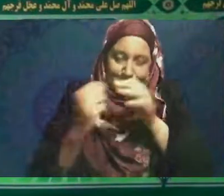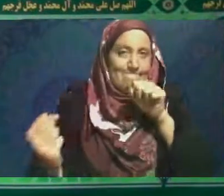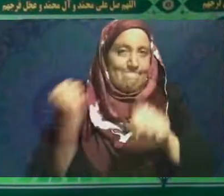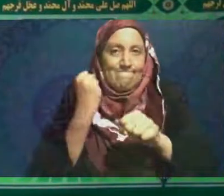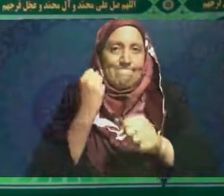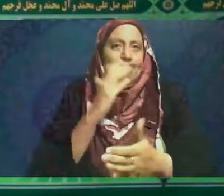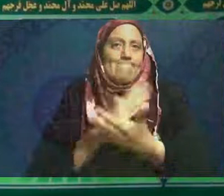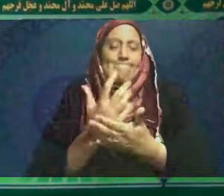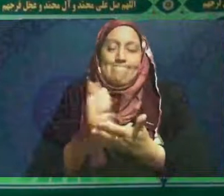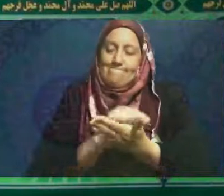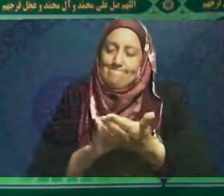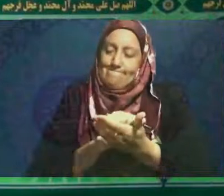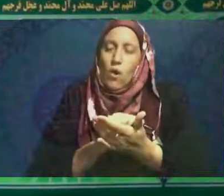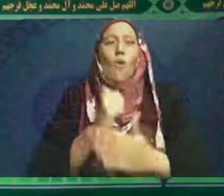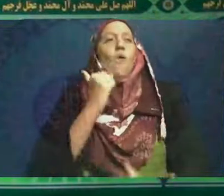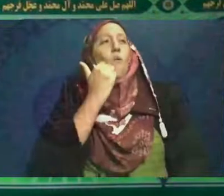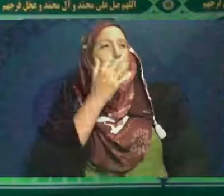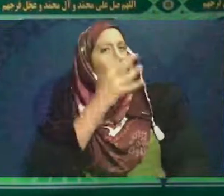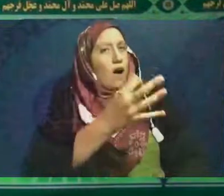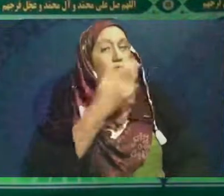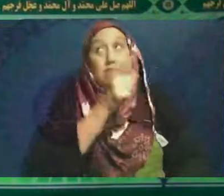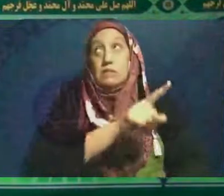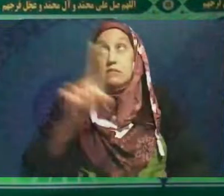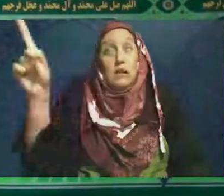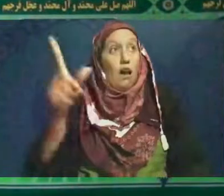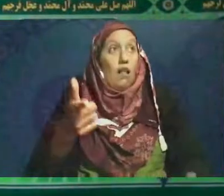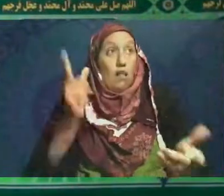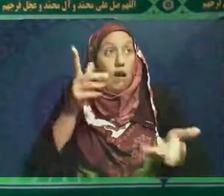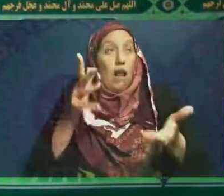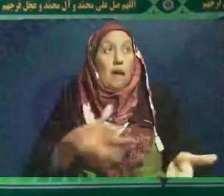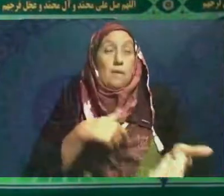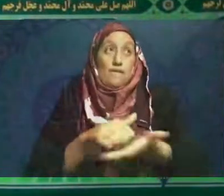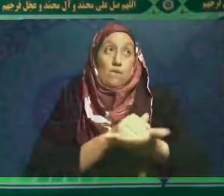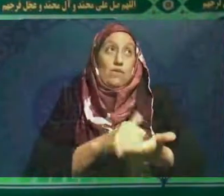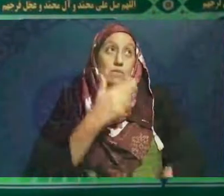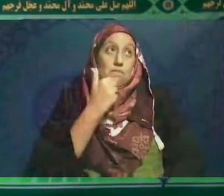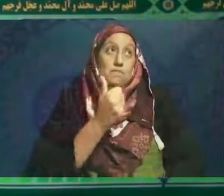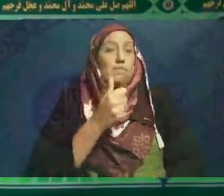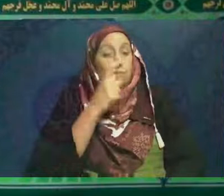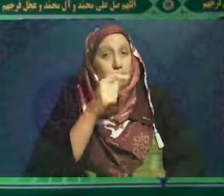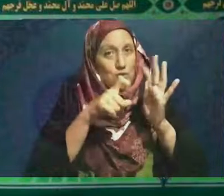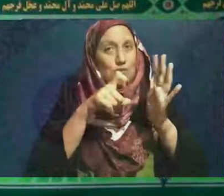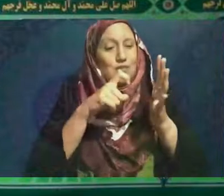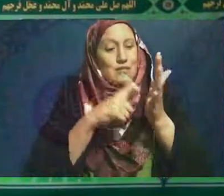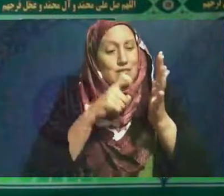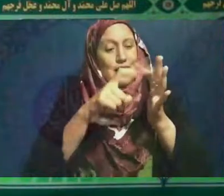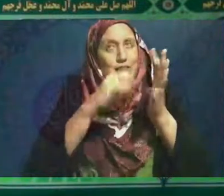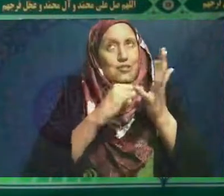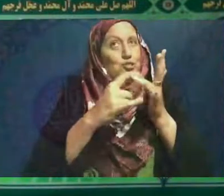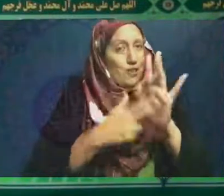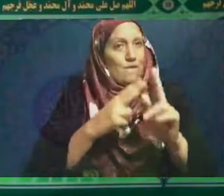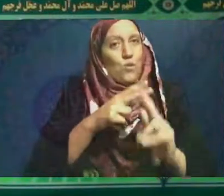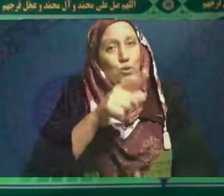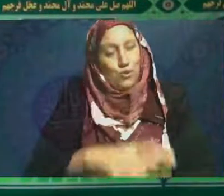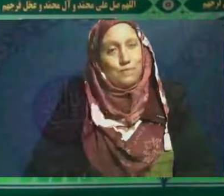interceded. So the main criterion for those who want to receive the intercession, as